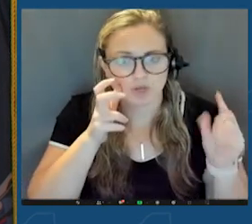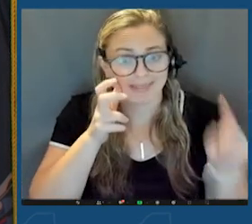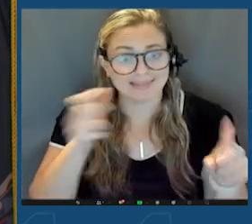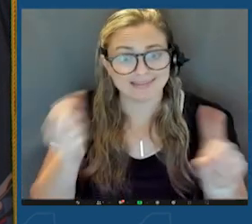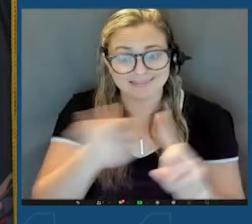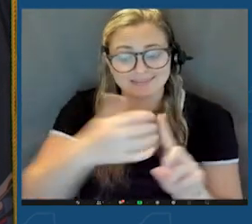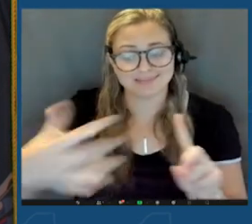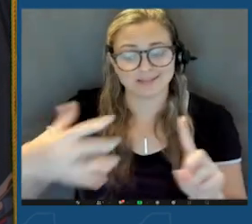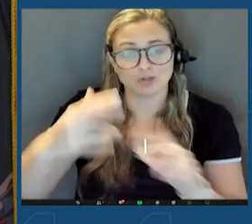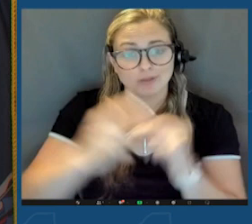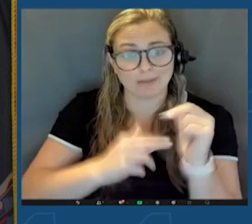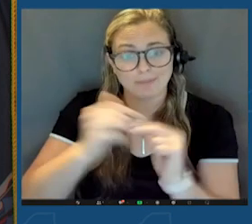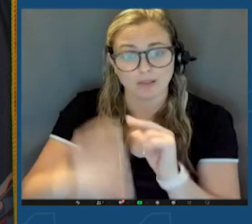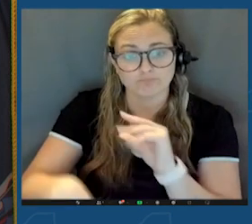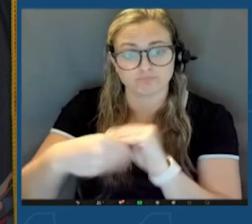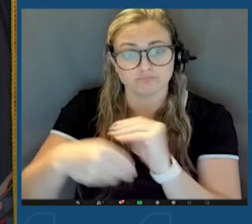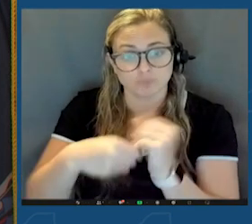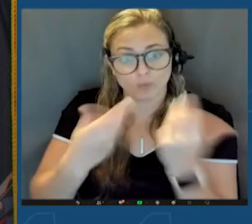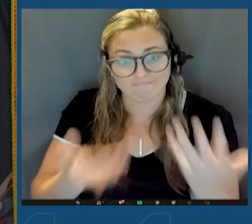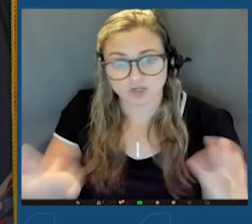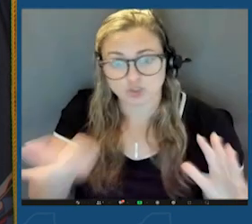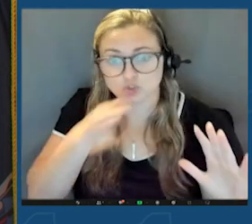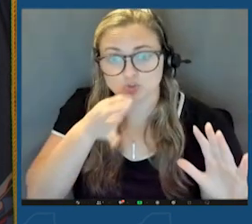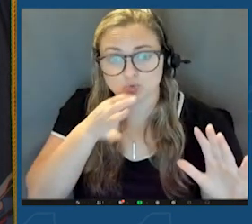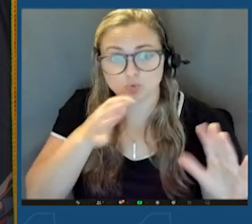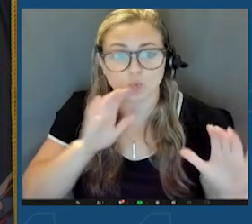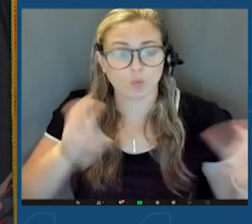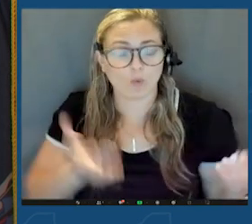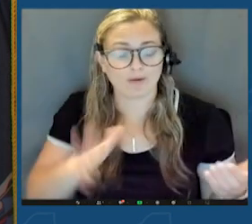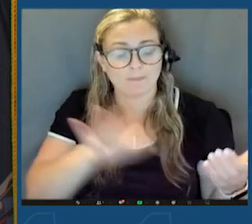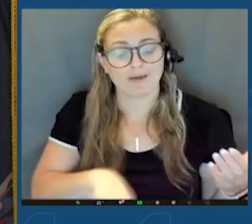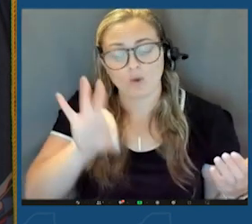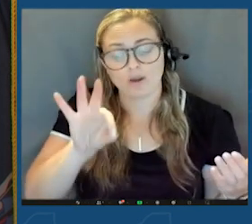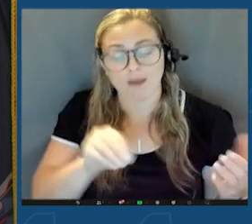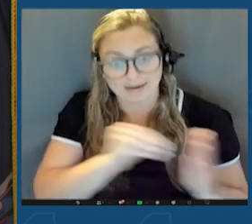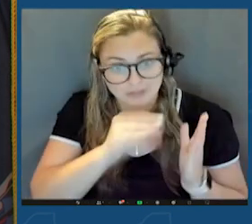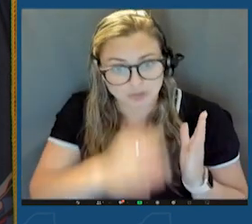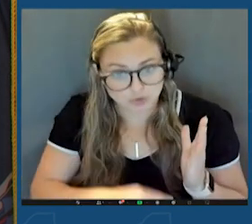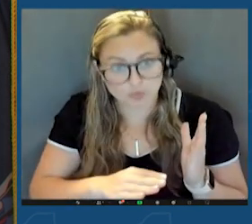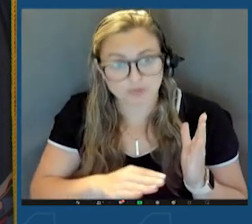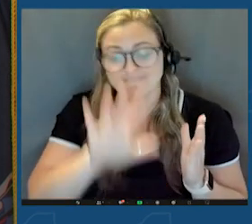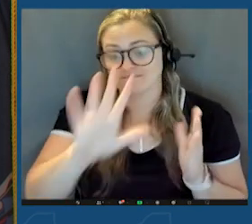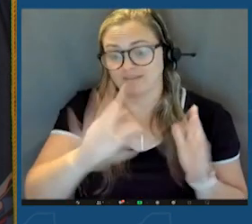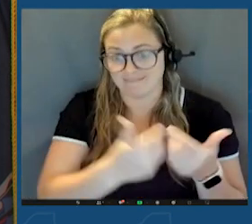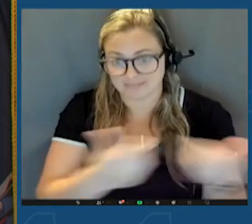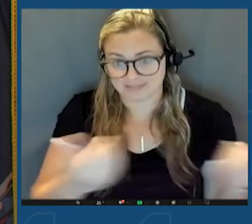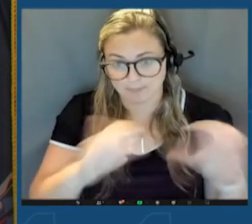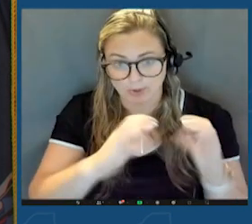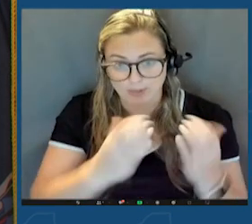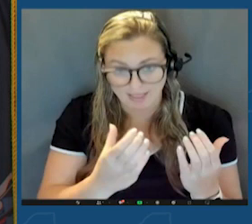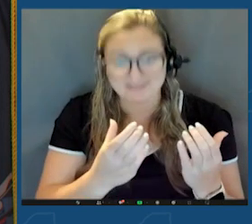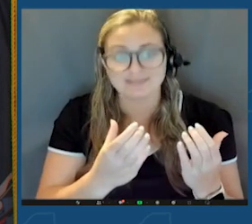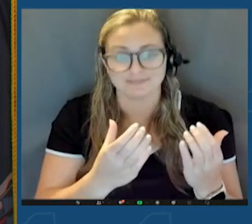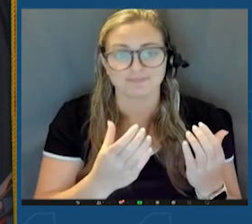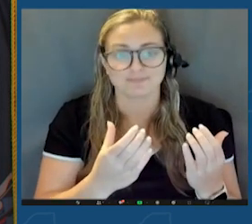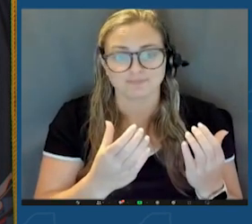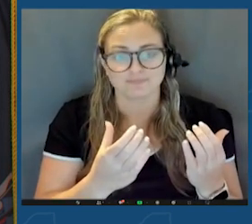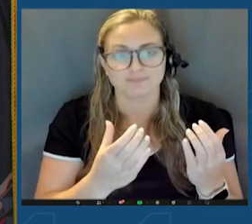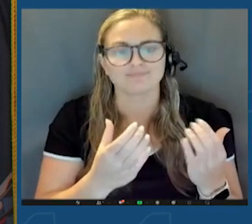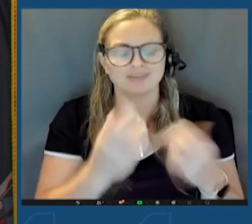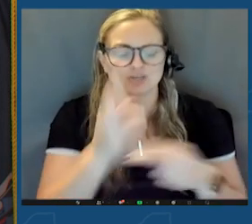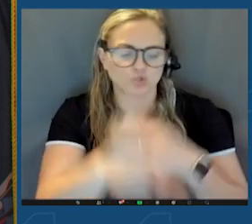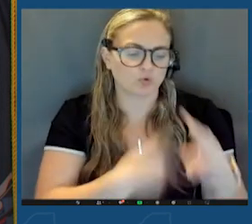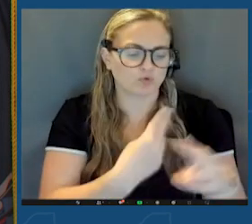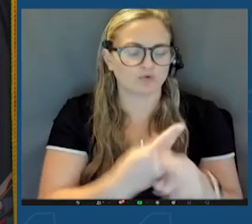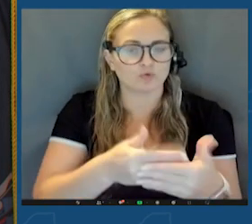that they built is almost finished and will welcome about 90 students, 5 classes, into universal pre-K